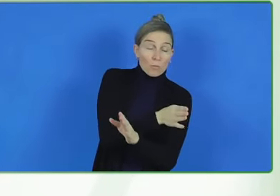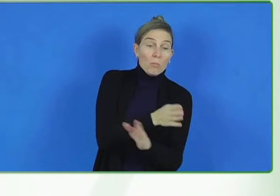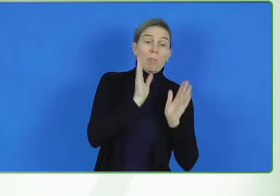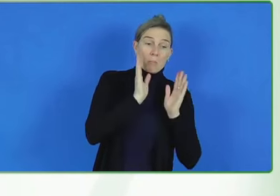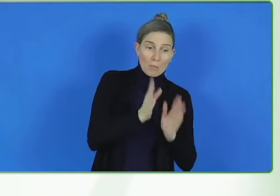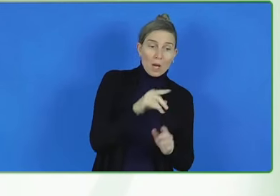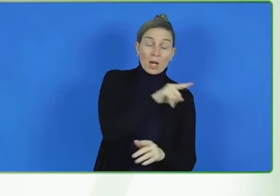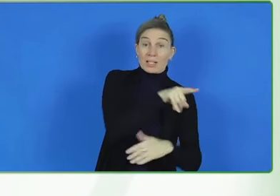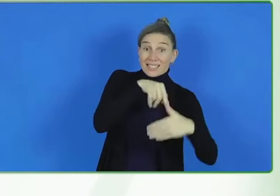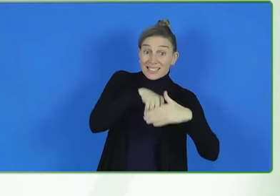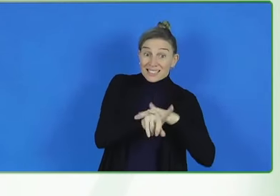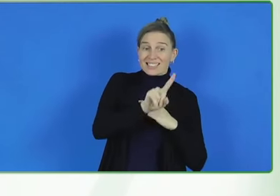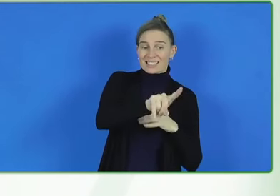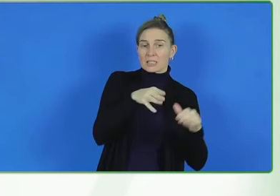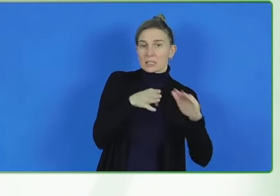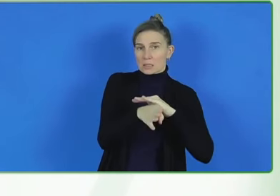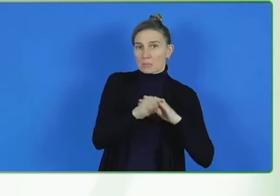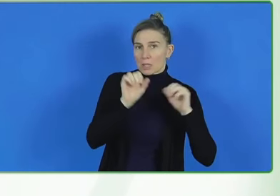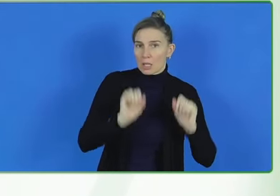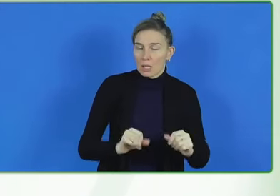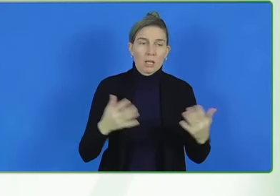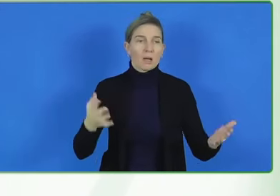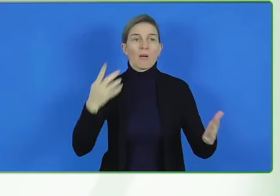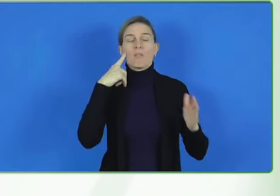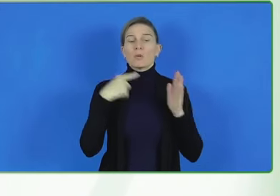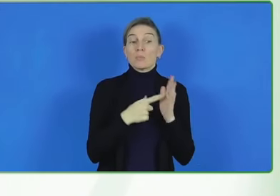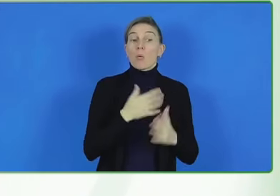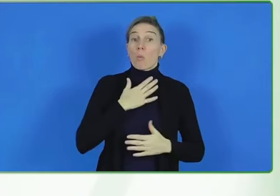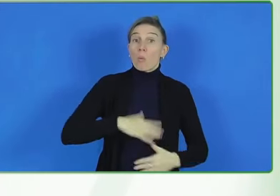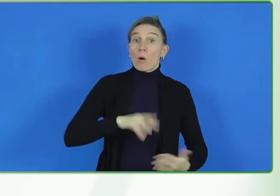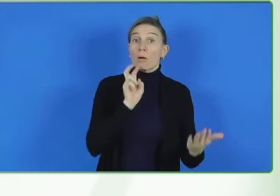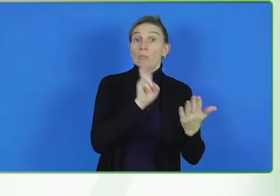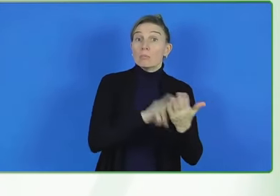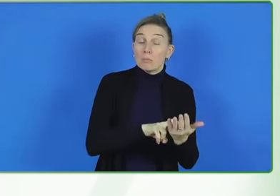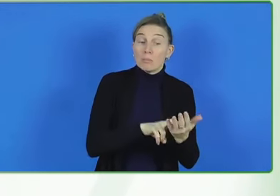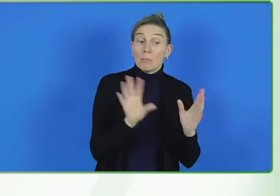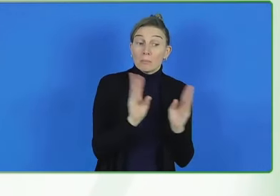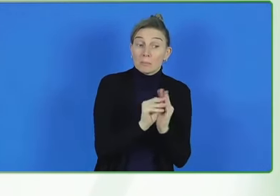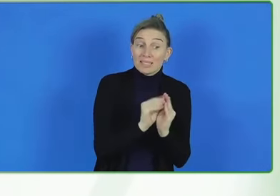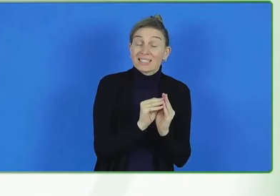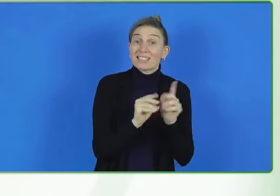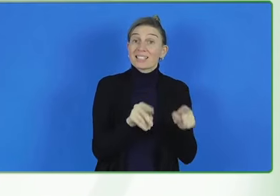For example, arranging a meeting with a doctor.